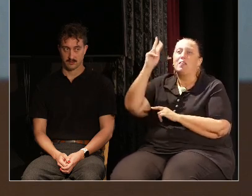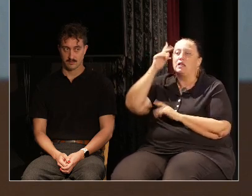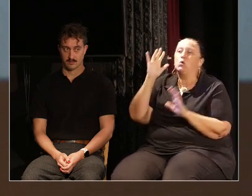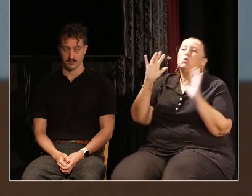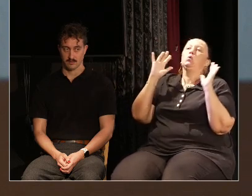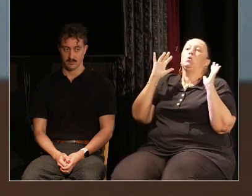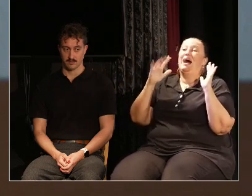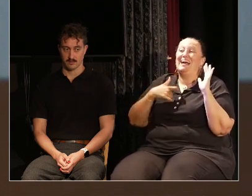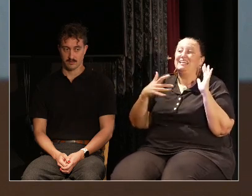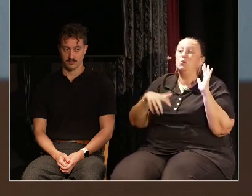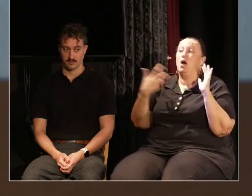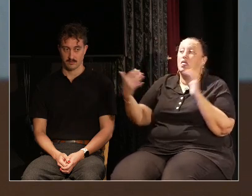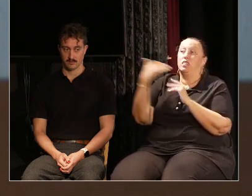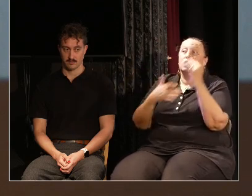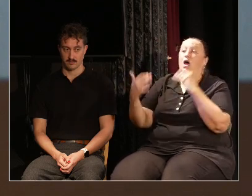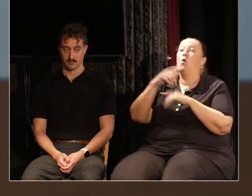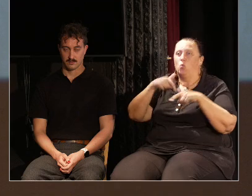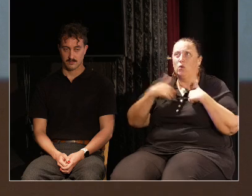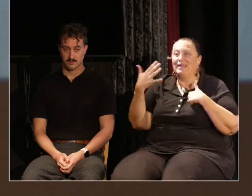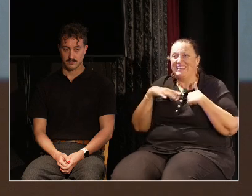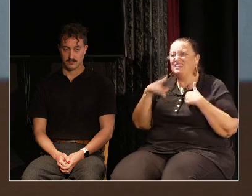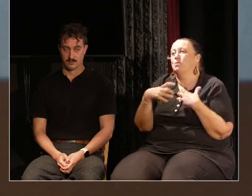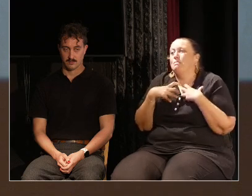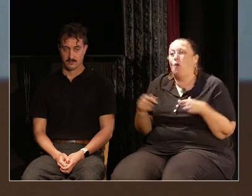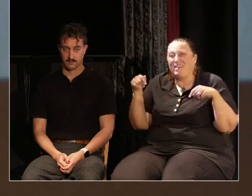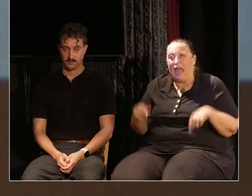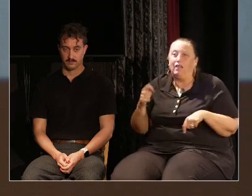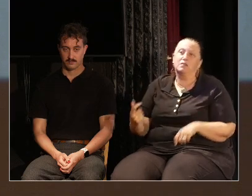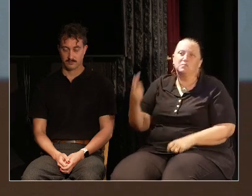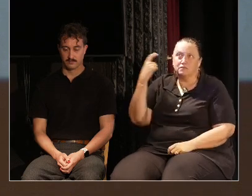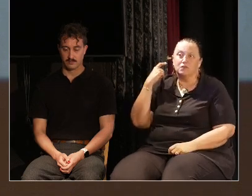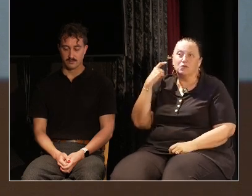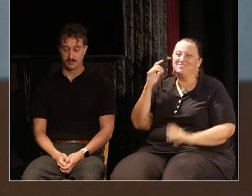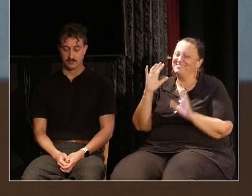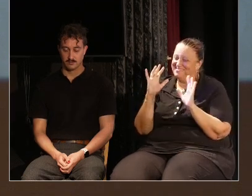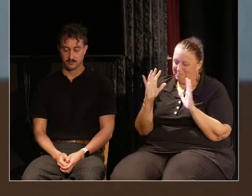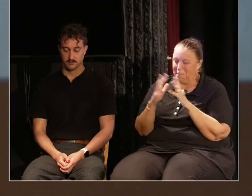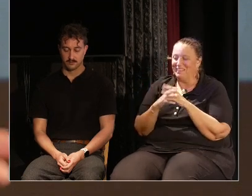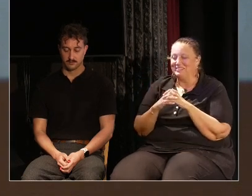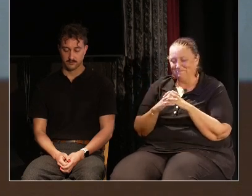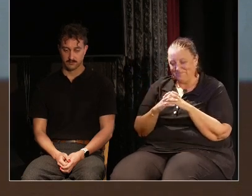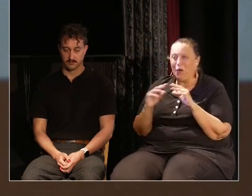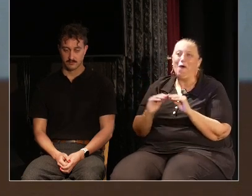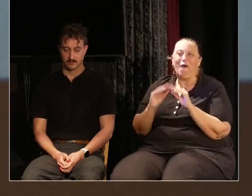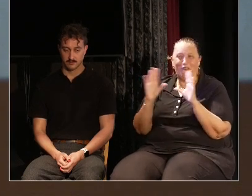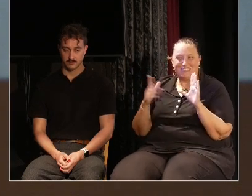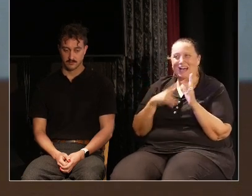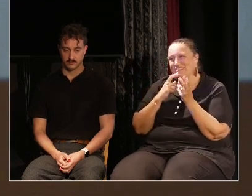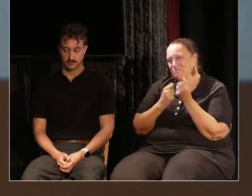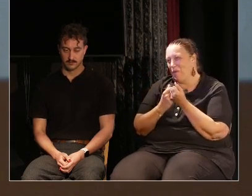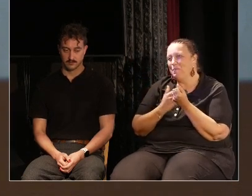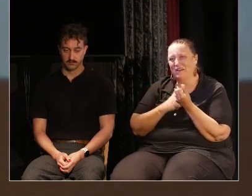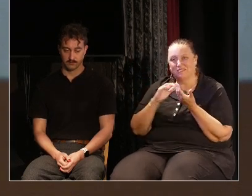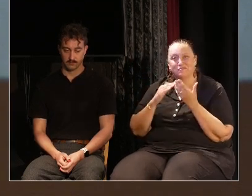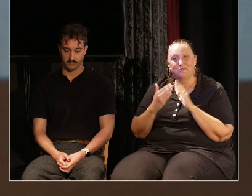because that's when we need you more than ever. And so obviously, I obviously am going to support my own community,